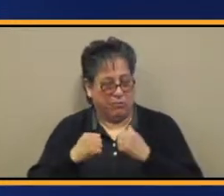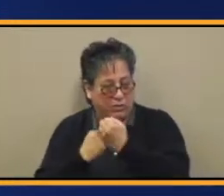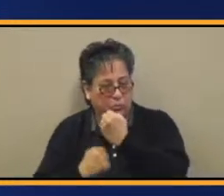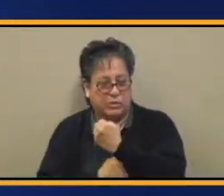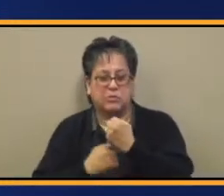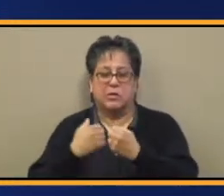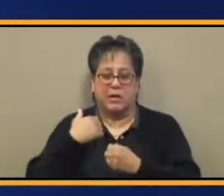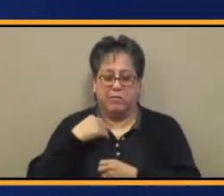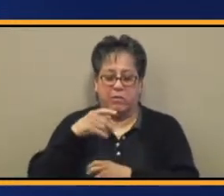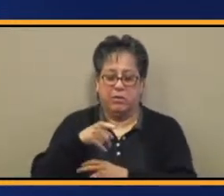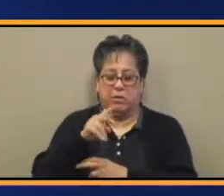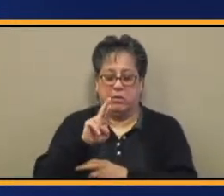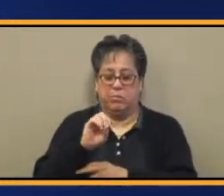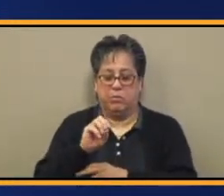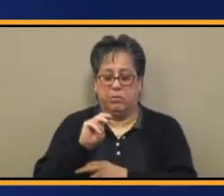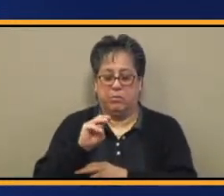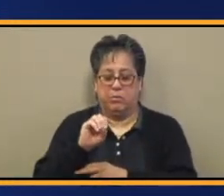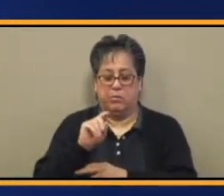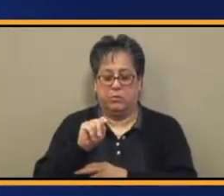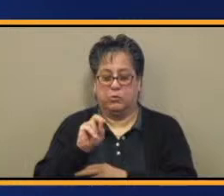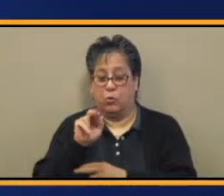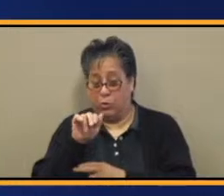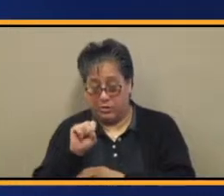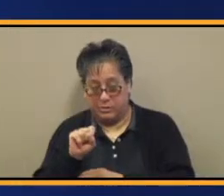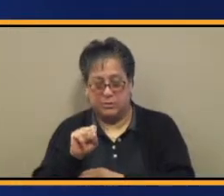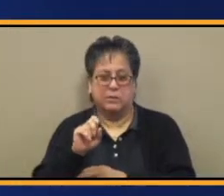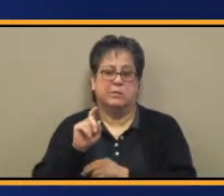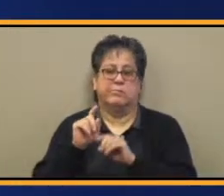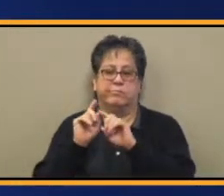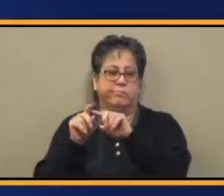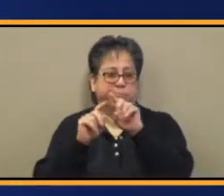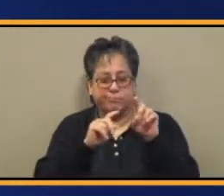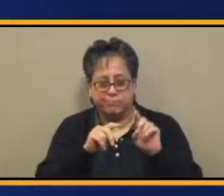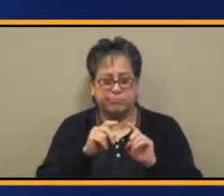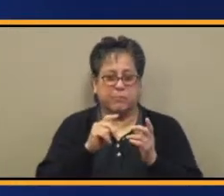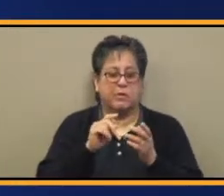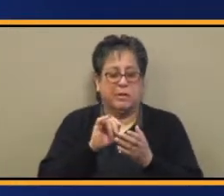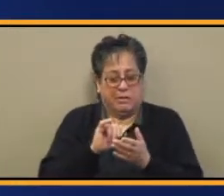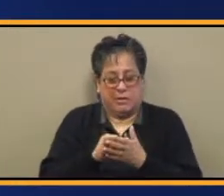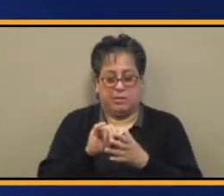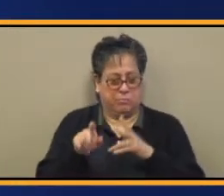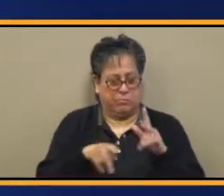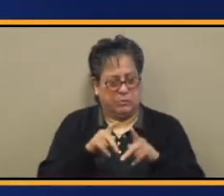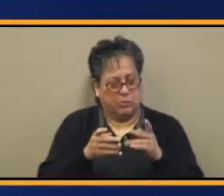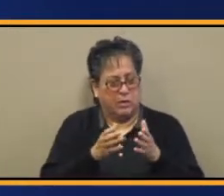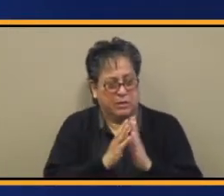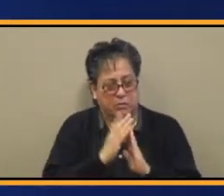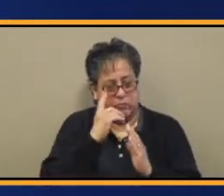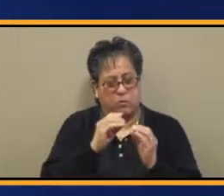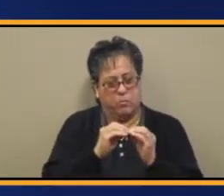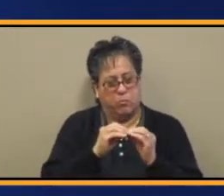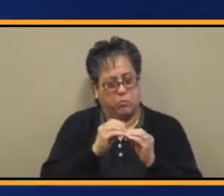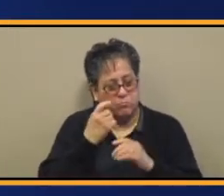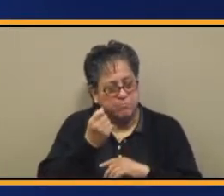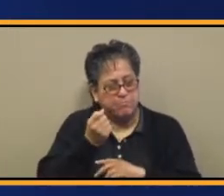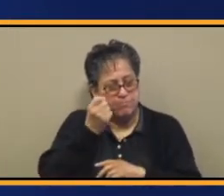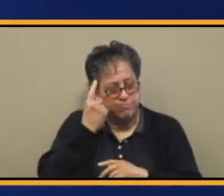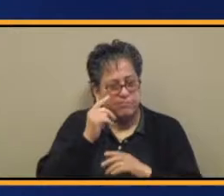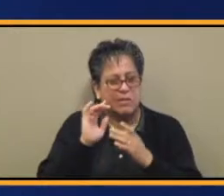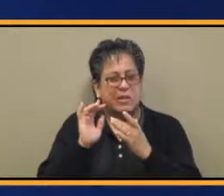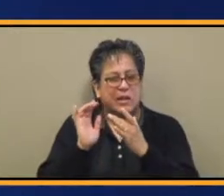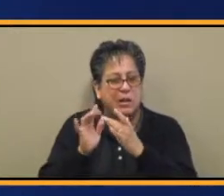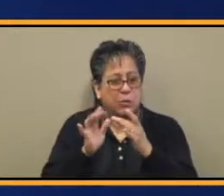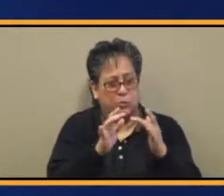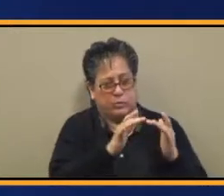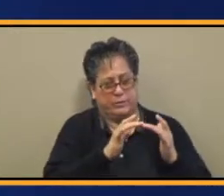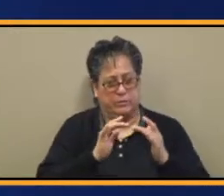where they're helping make communities more inclusive and they're going door to door. That is what my constituents are asking for a more comprehensive outreach